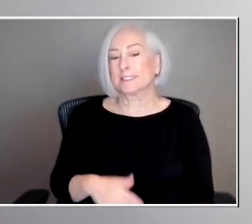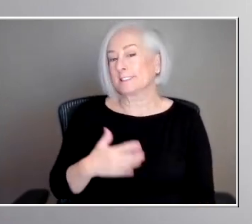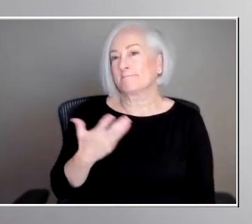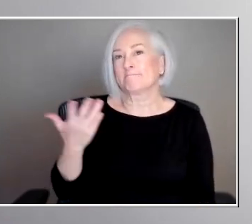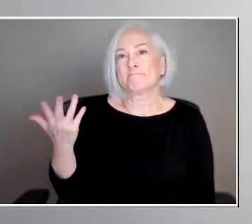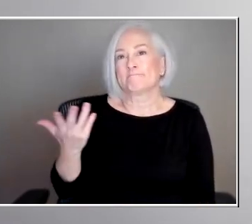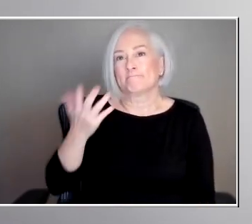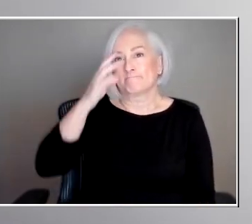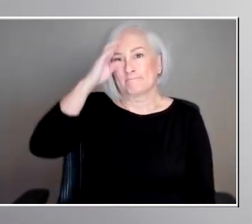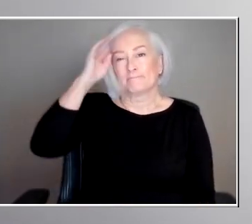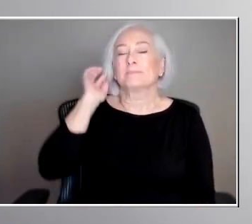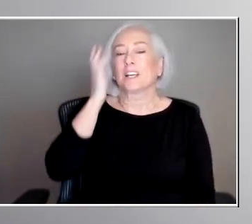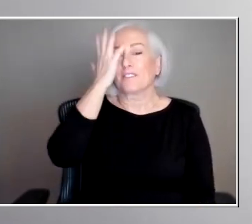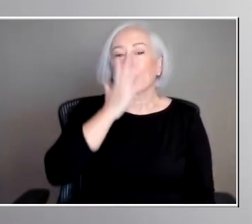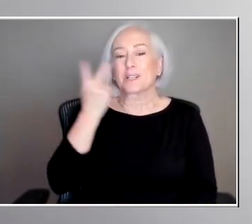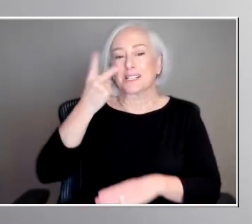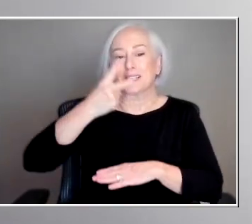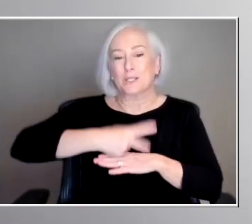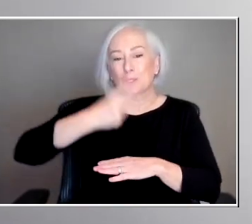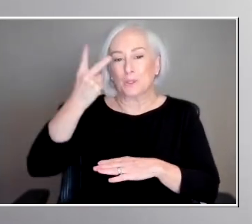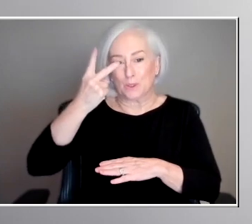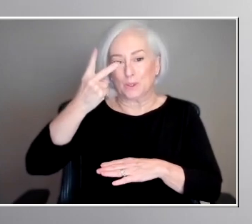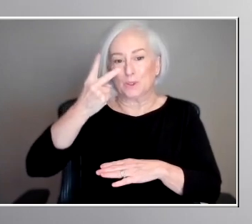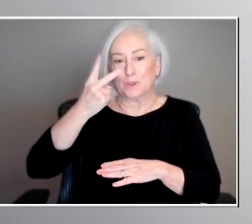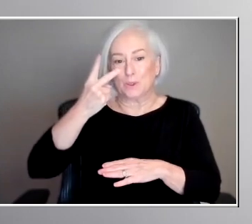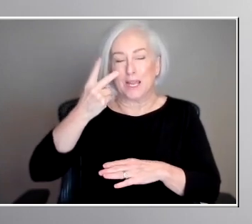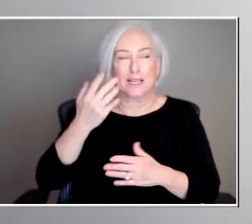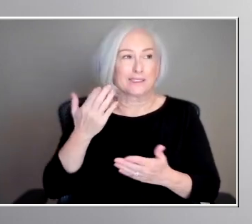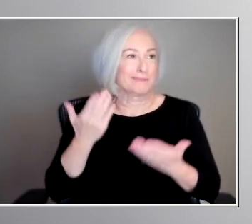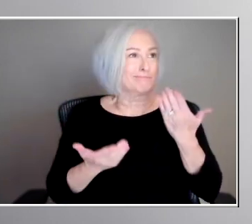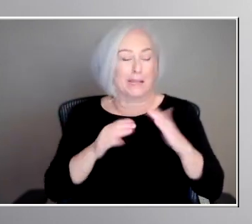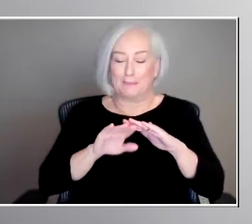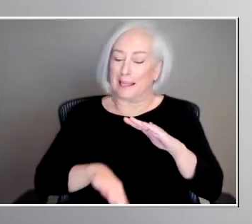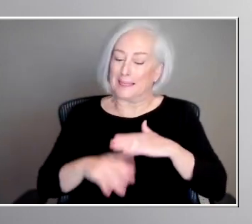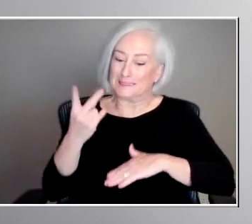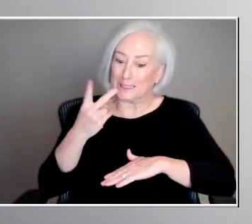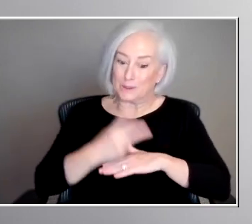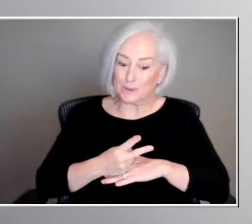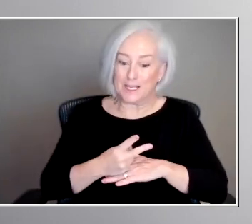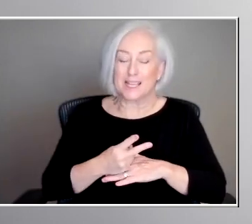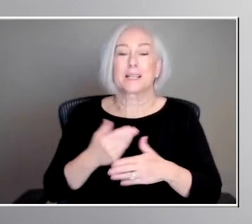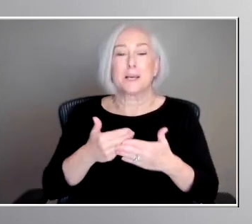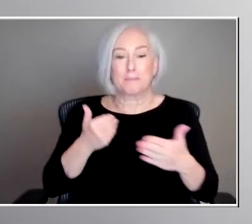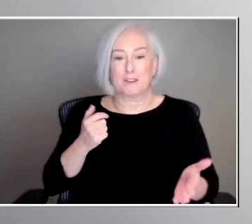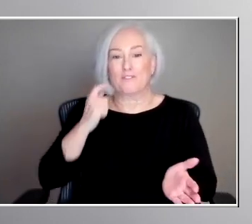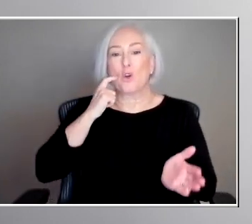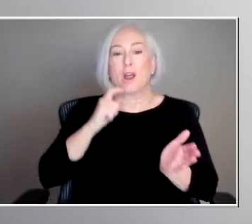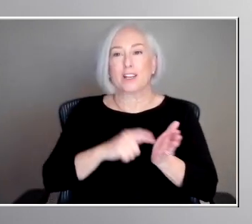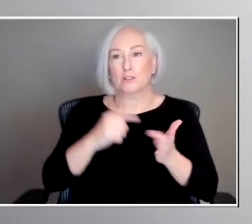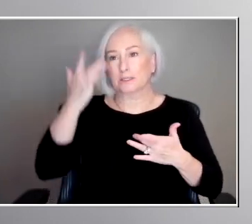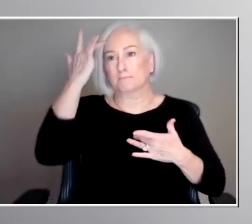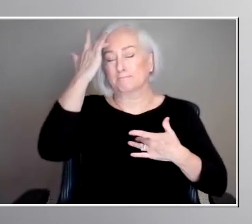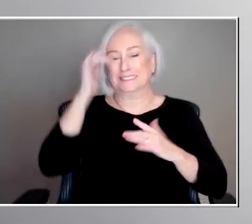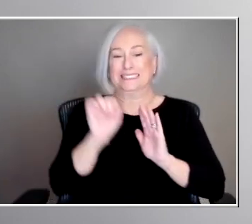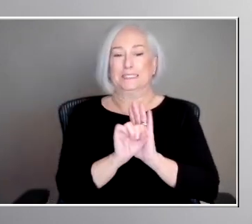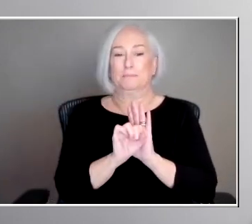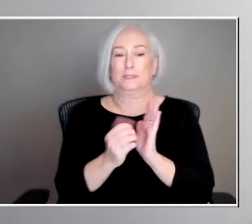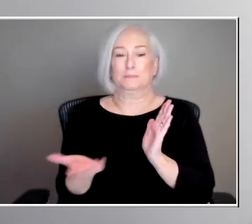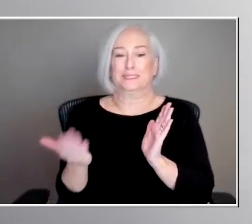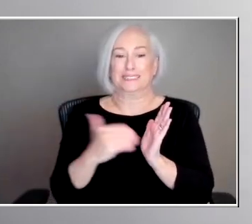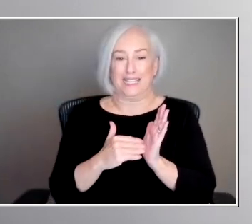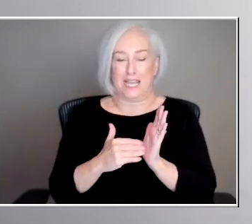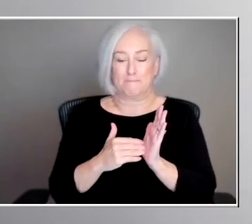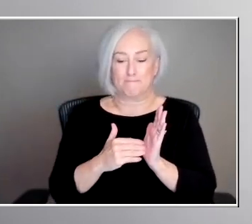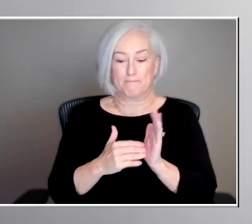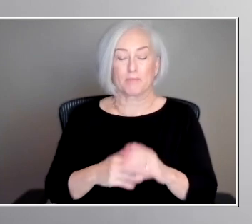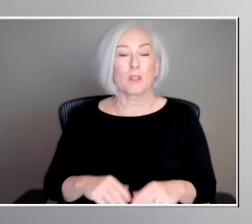about 2 days, maybe not even 2 days, before I started to notice the symptoms. And our original plan was to